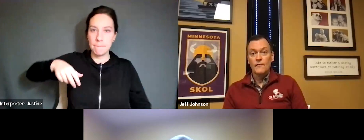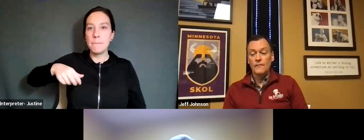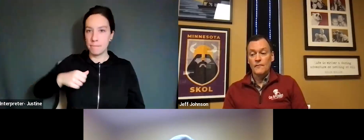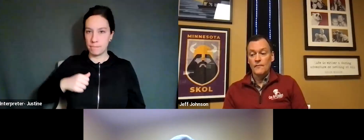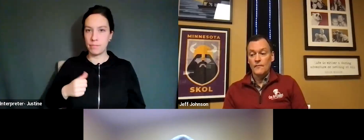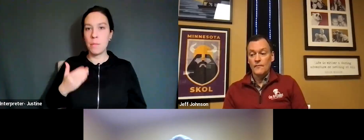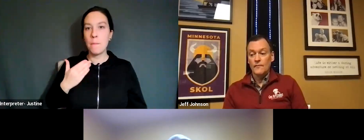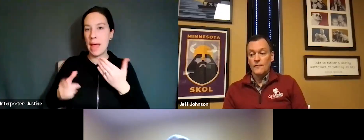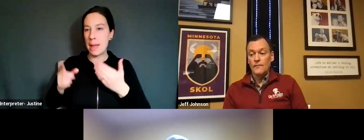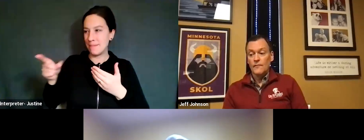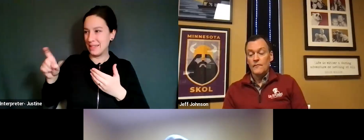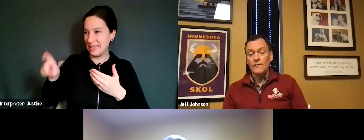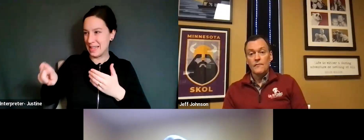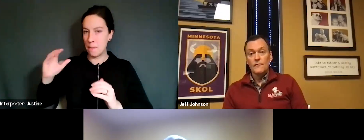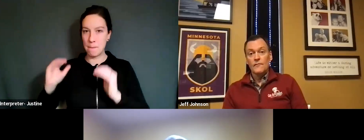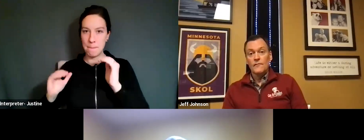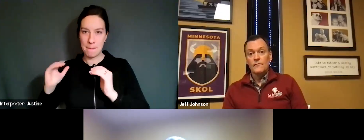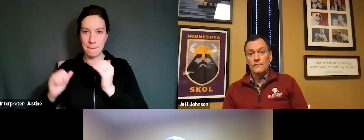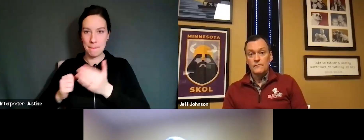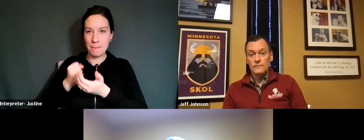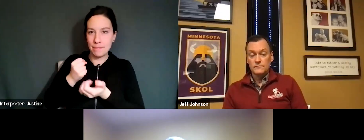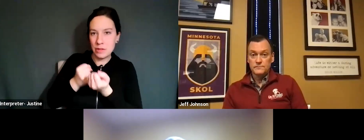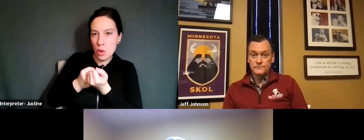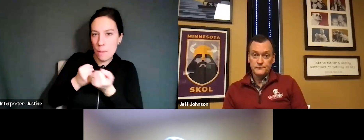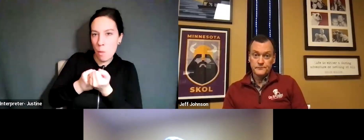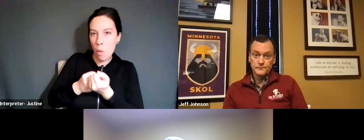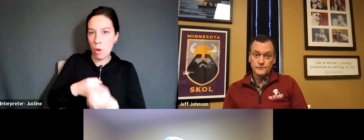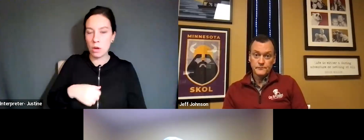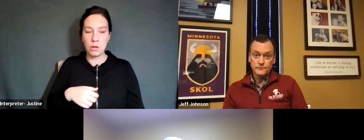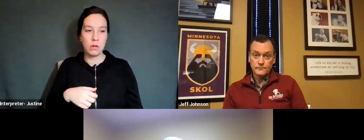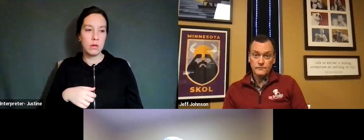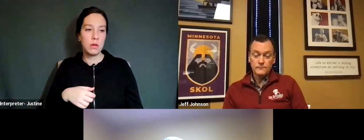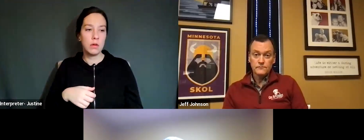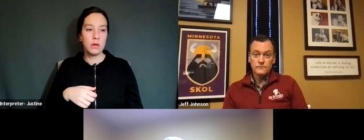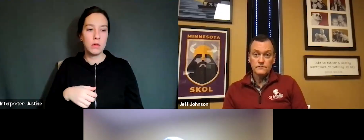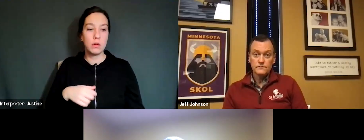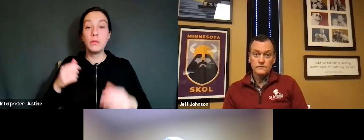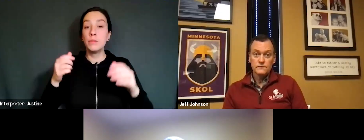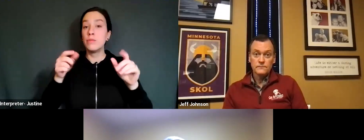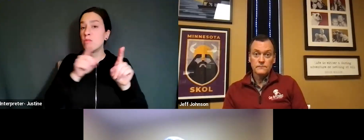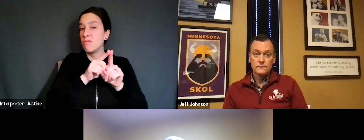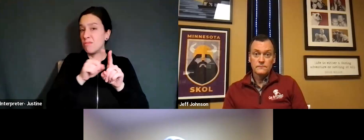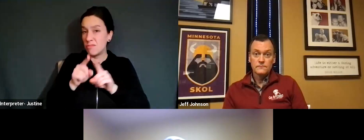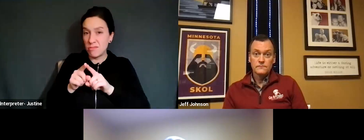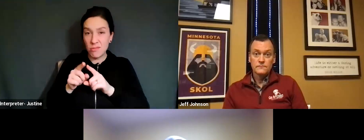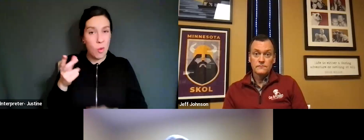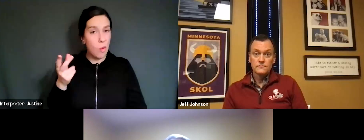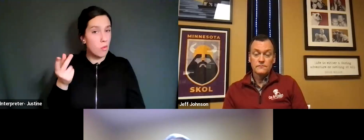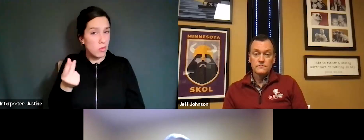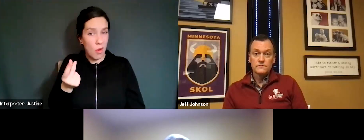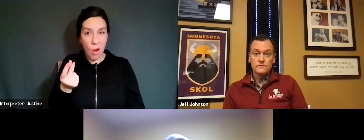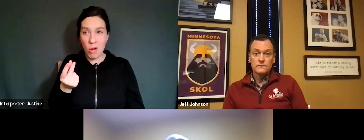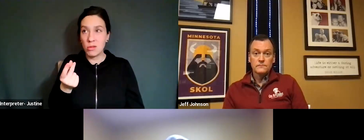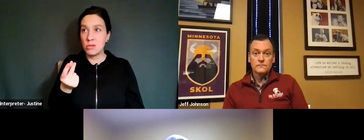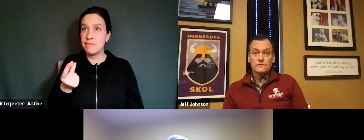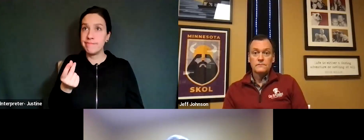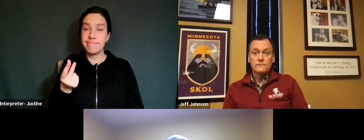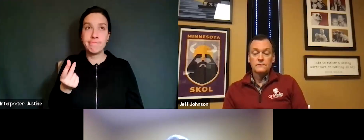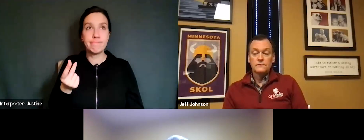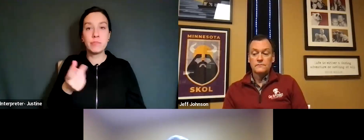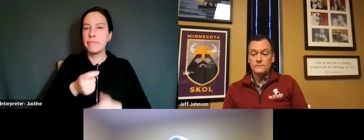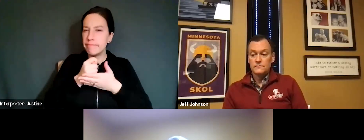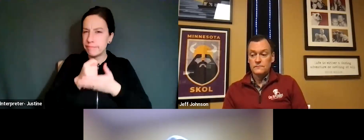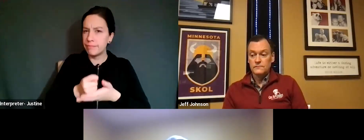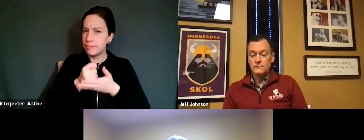or other kind of treatments. They also are planning to use the dogs just in a lot of different therapeutic type ways to